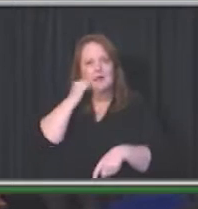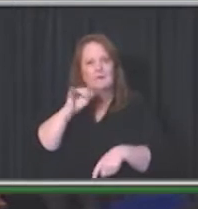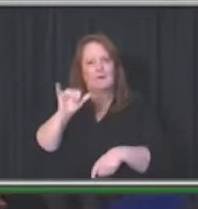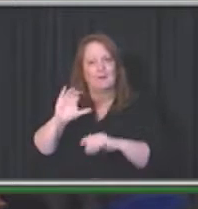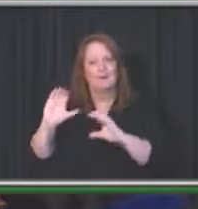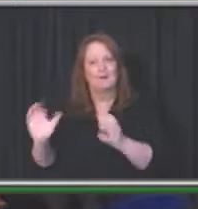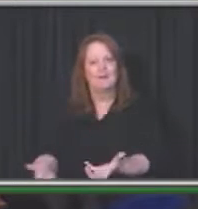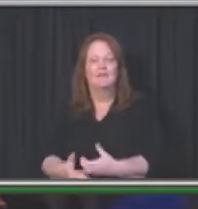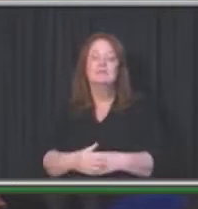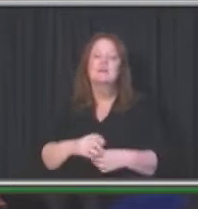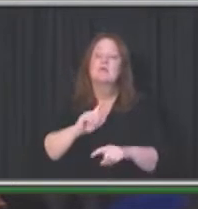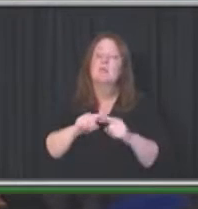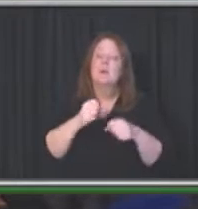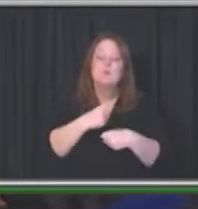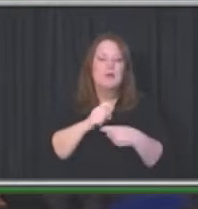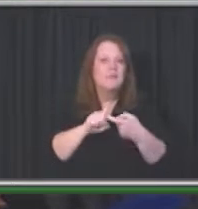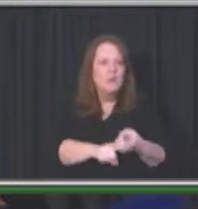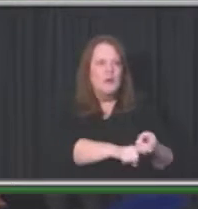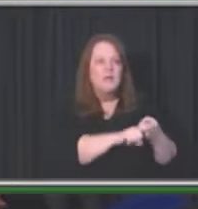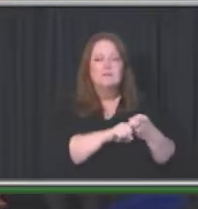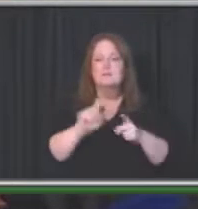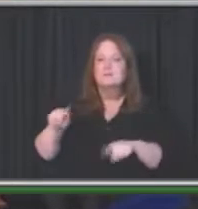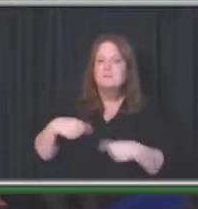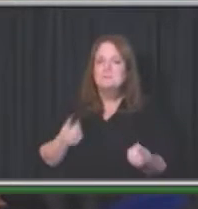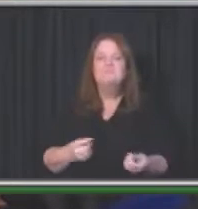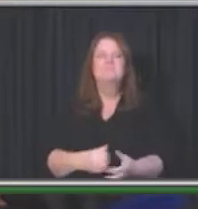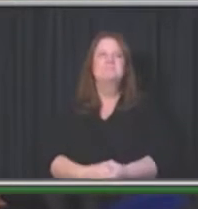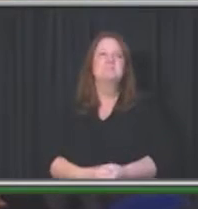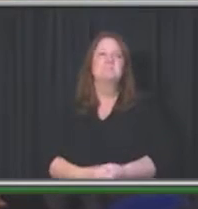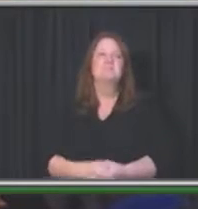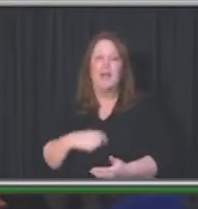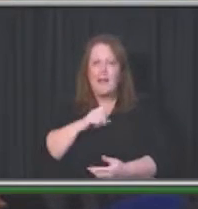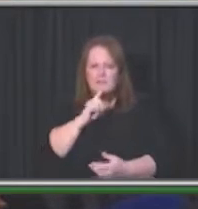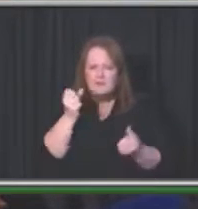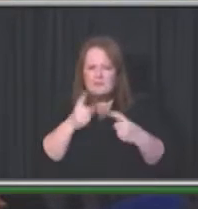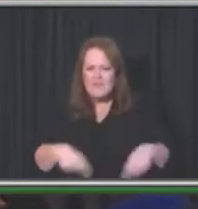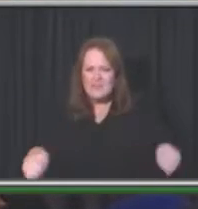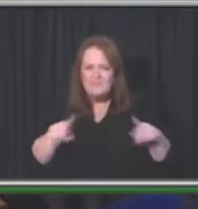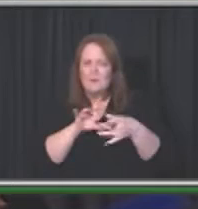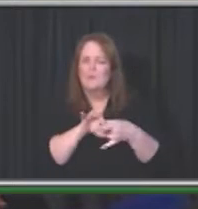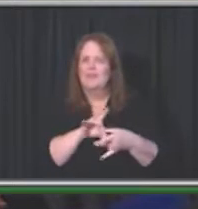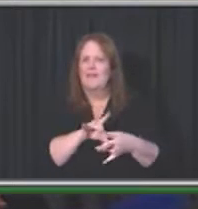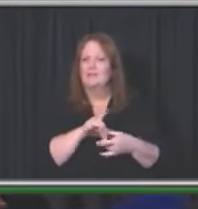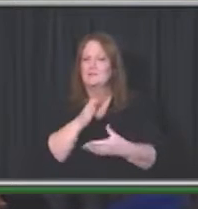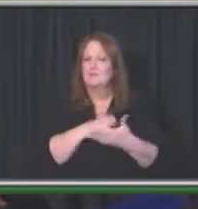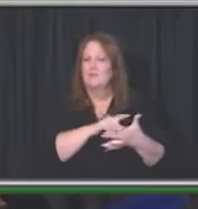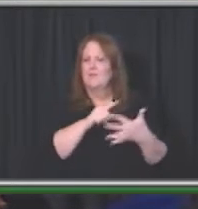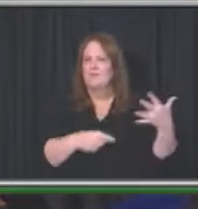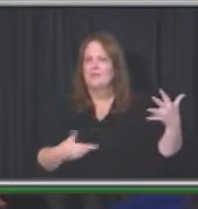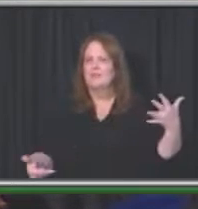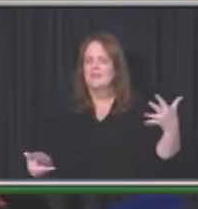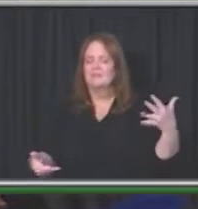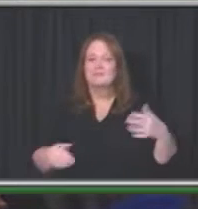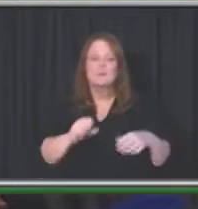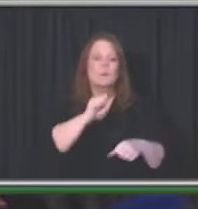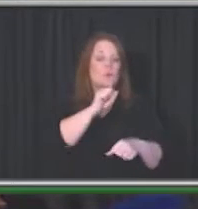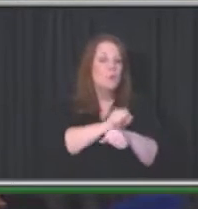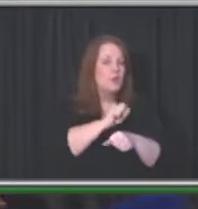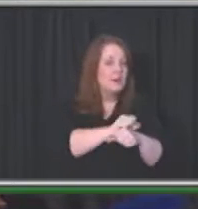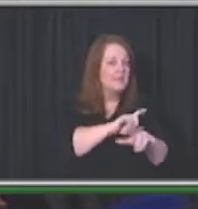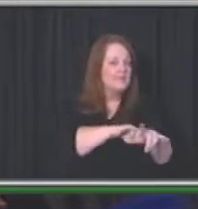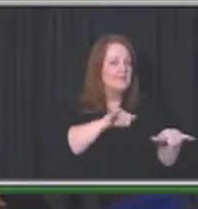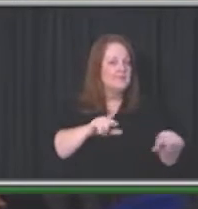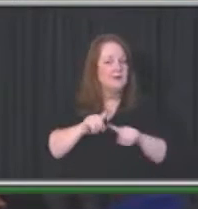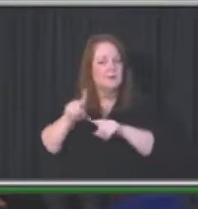And I made great friends along the way. I'm sure that many of you can relate to some of these things, working while going to